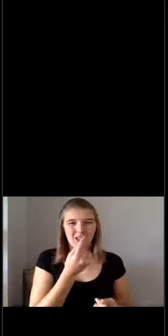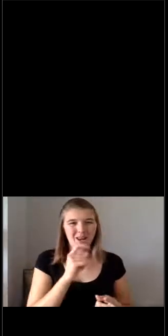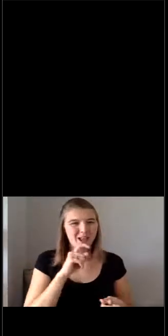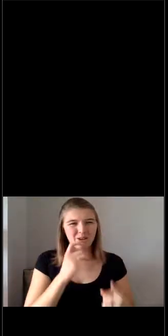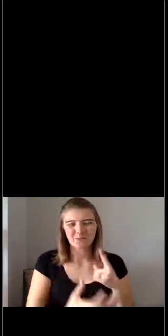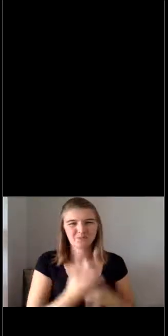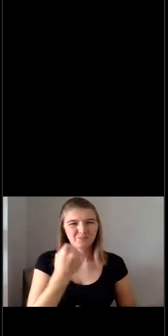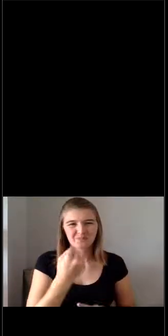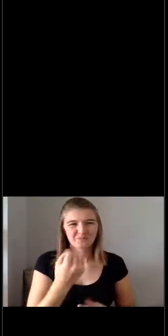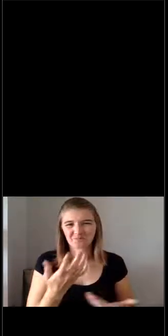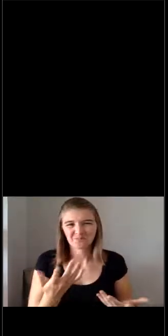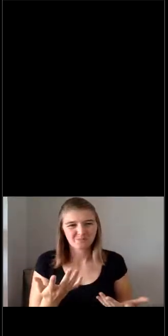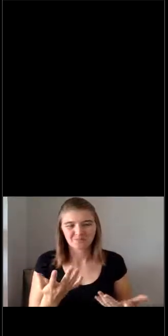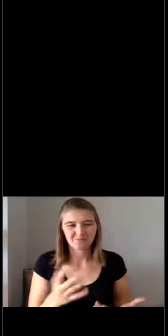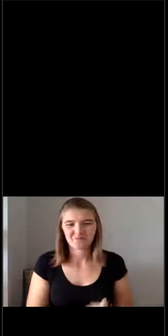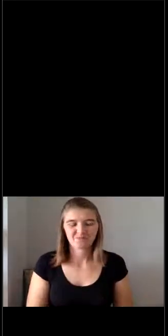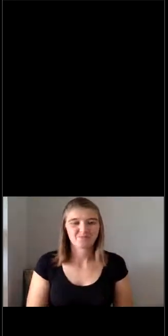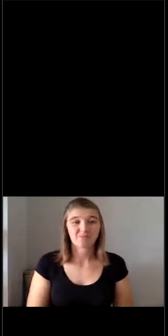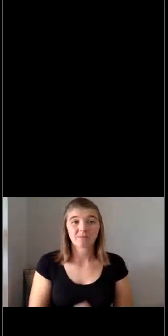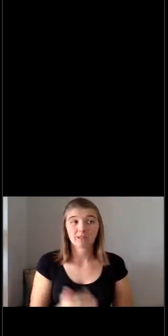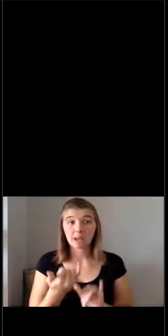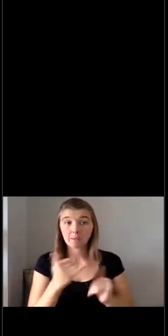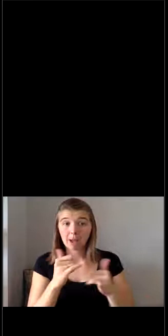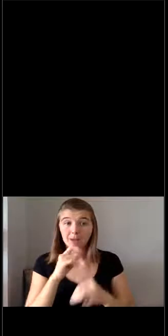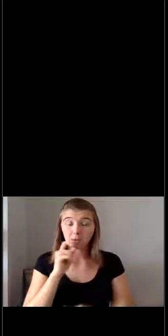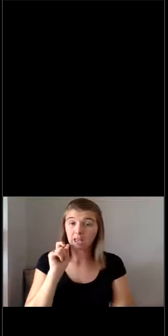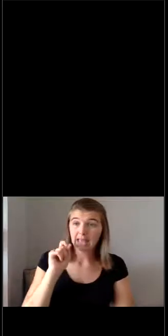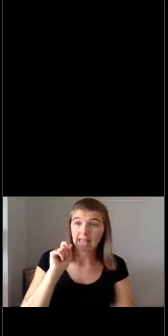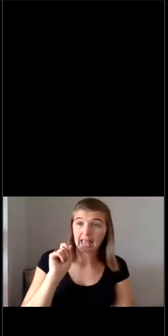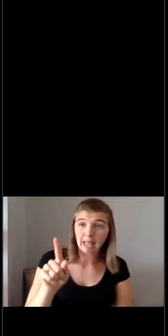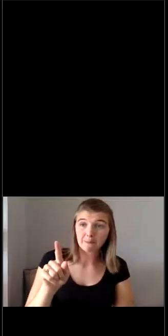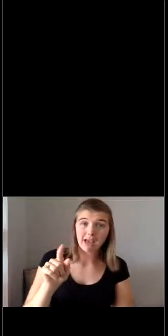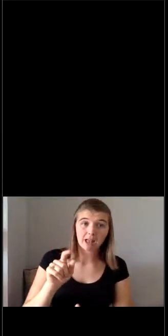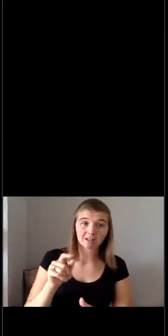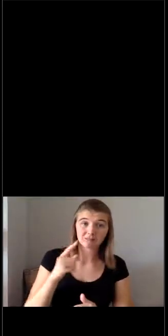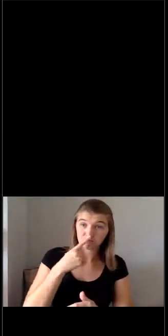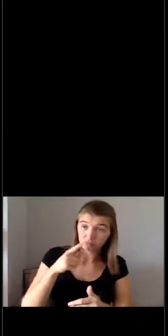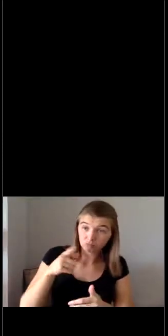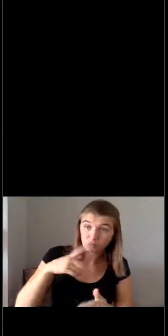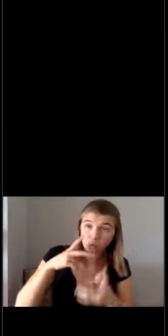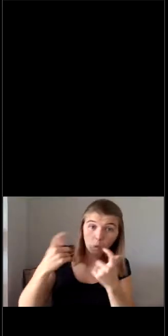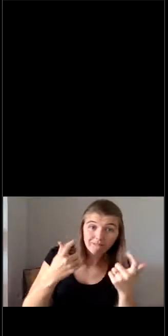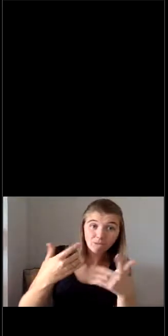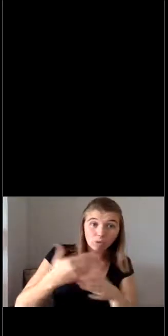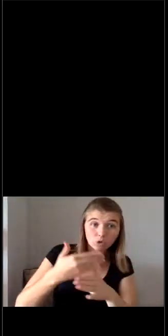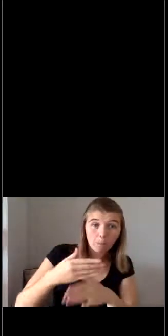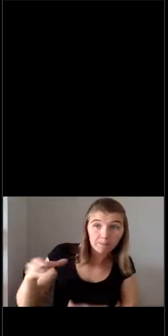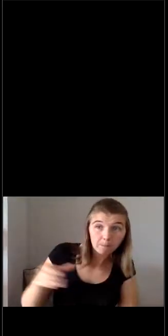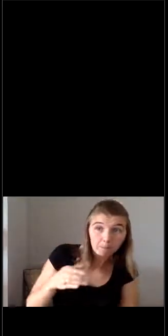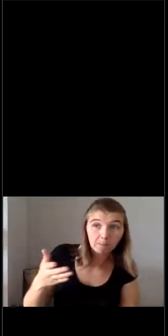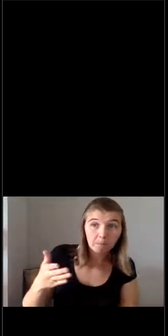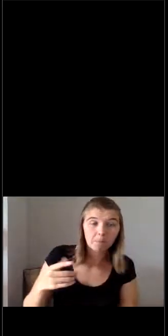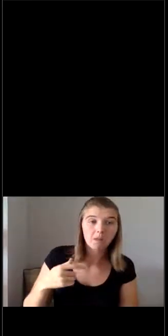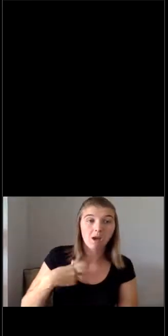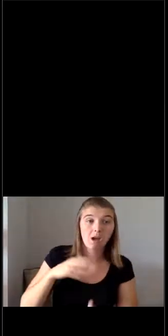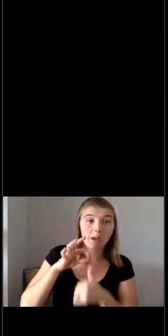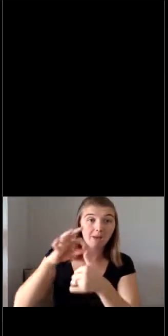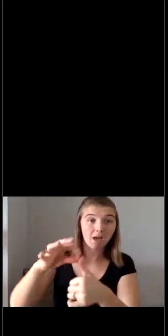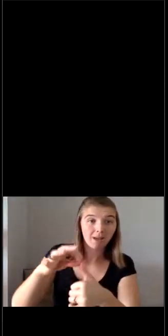that, whether we send a CV, whether we email someone first, whether we ask for a referral, we have a conversation on the phone, There are so many. We don't have time to cover them right